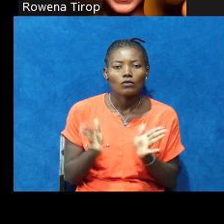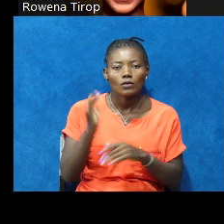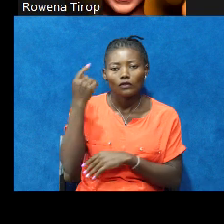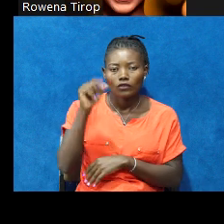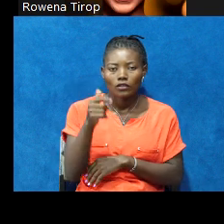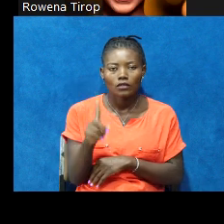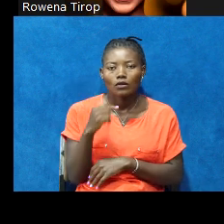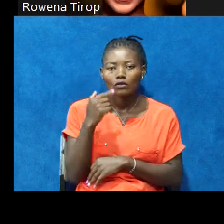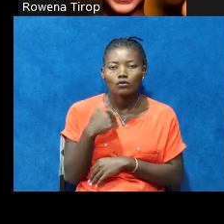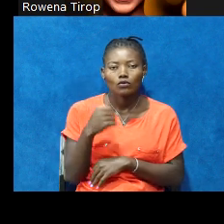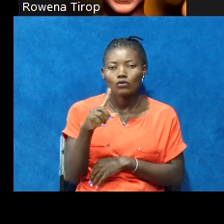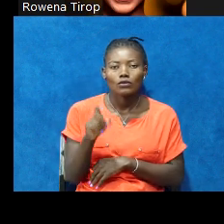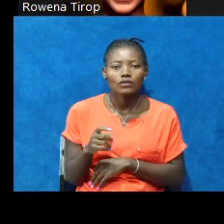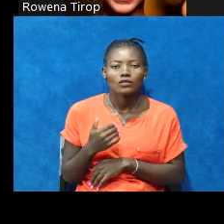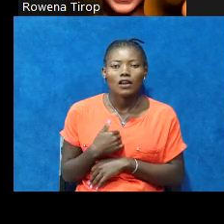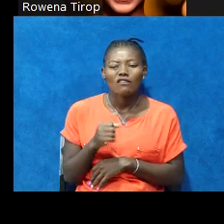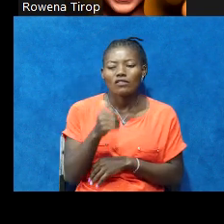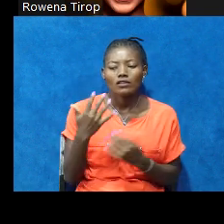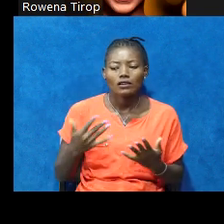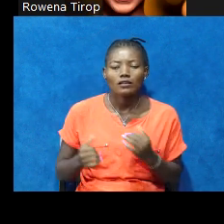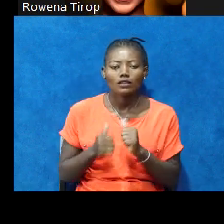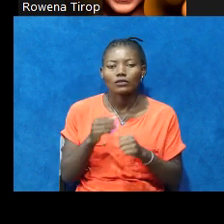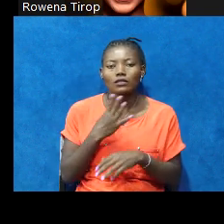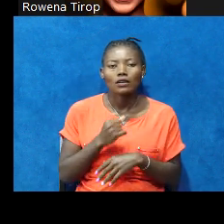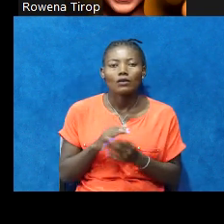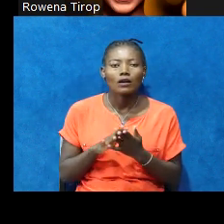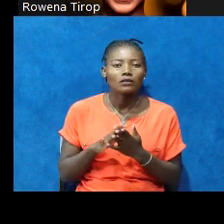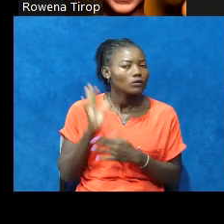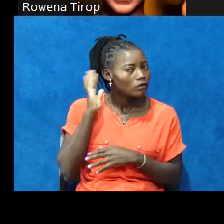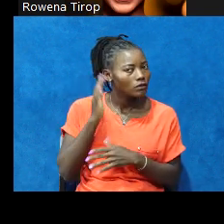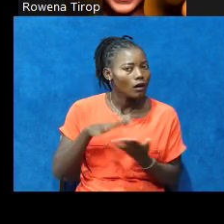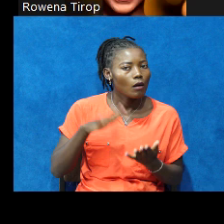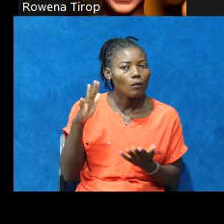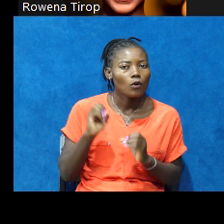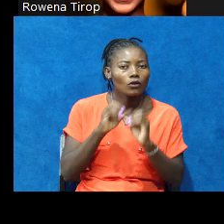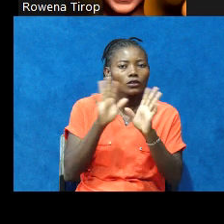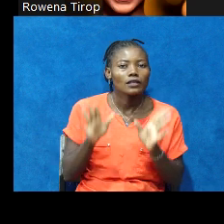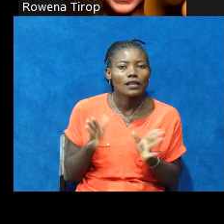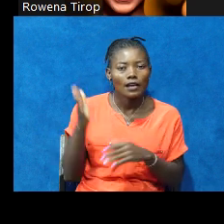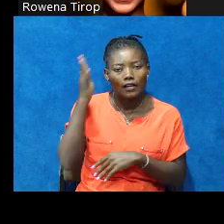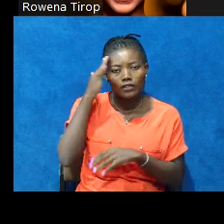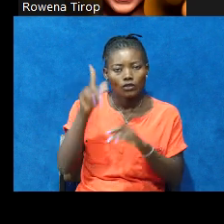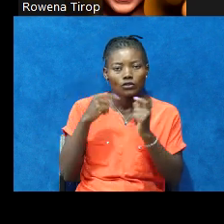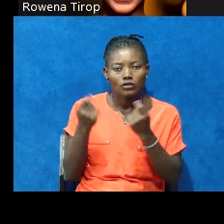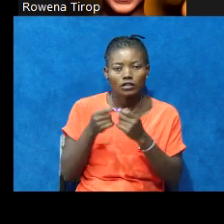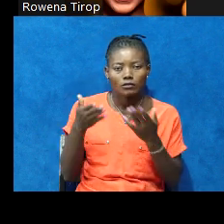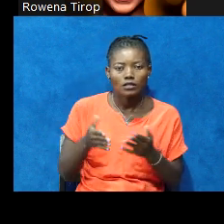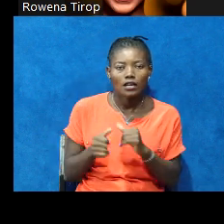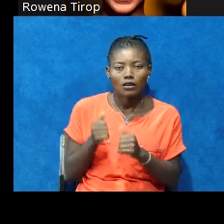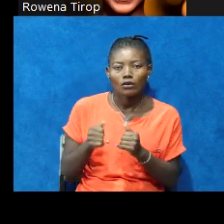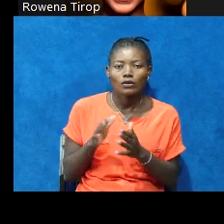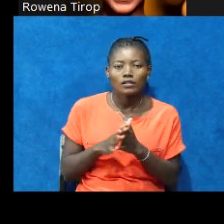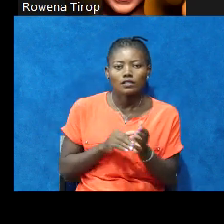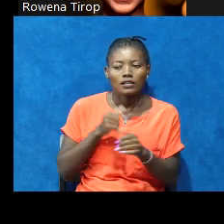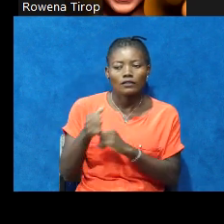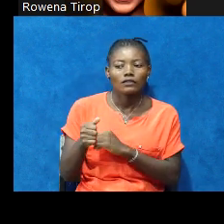for anyone with any question or anything that they need to be clarified upon. I know there are teams here who are just a match